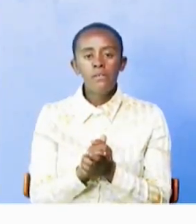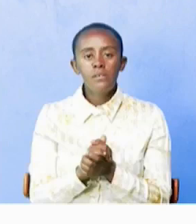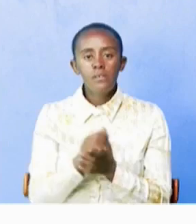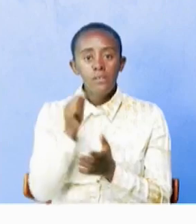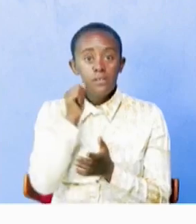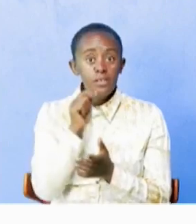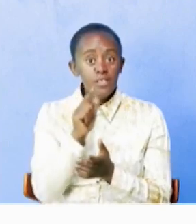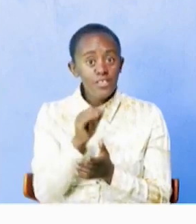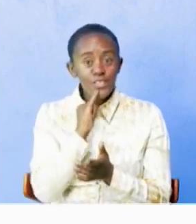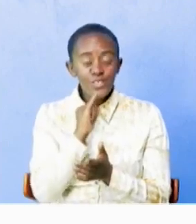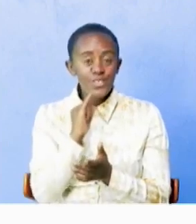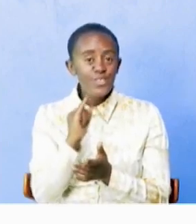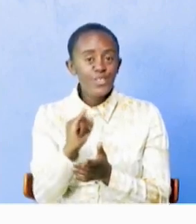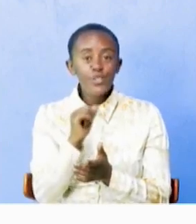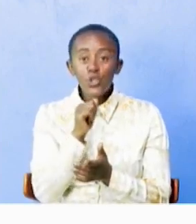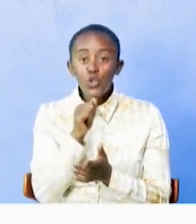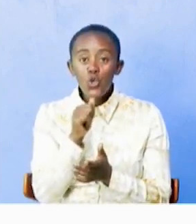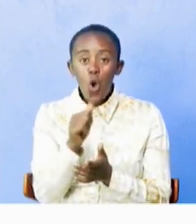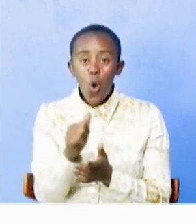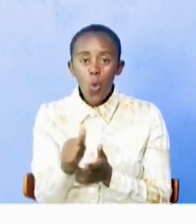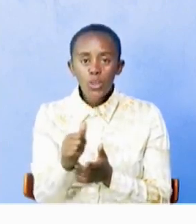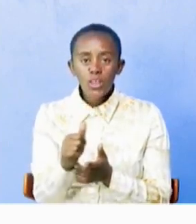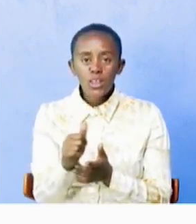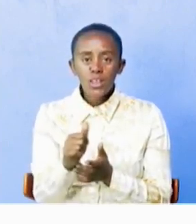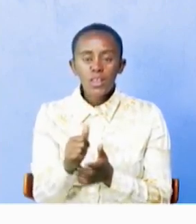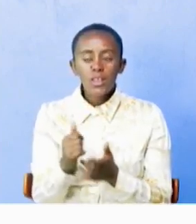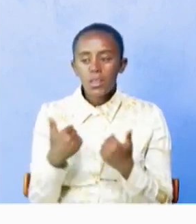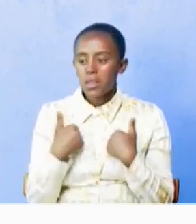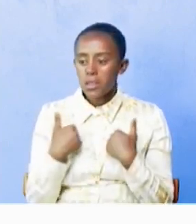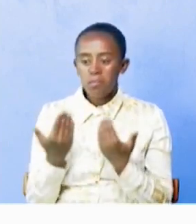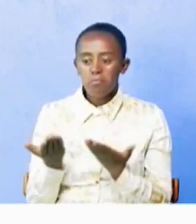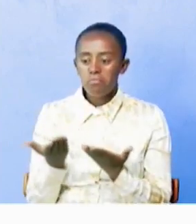She is not here.